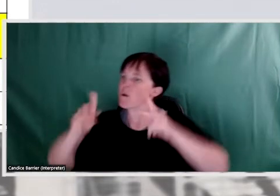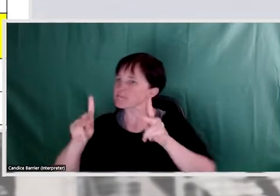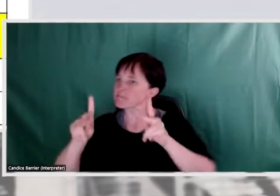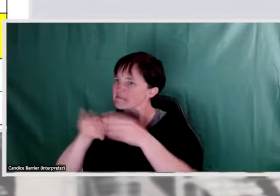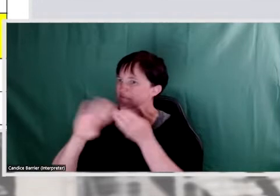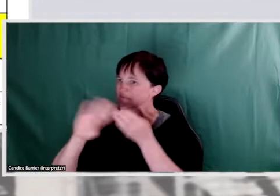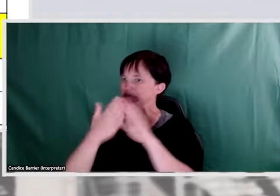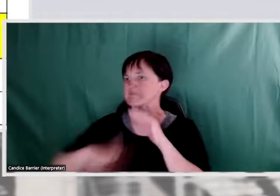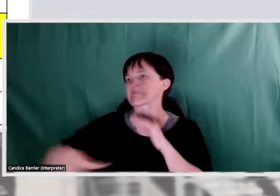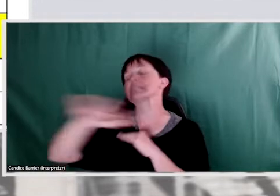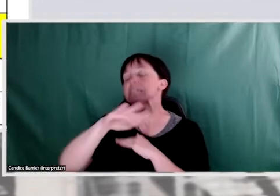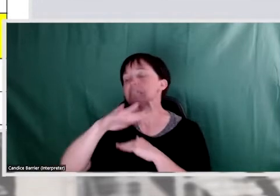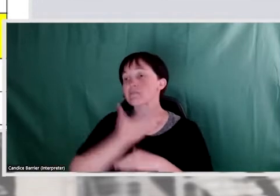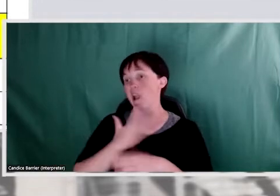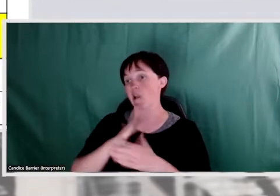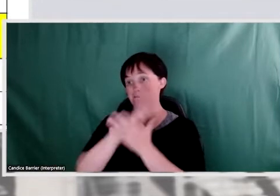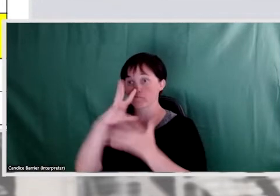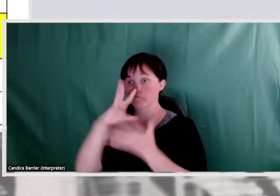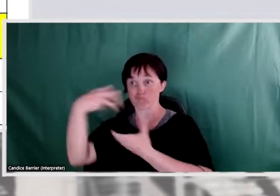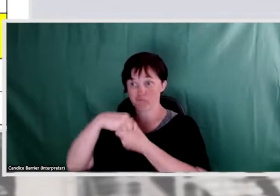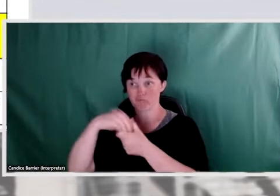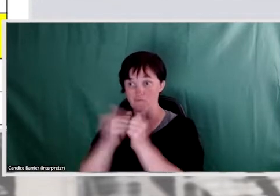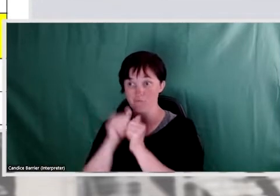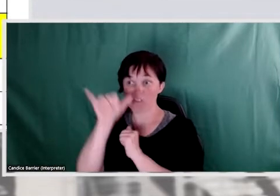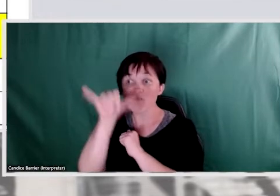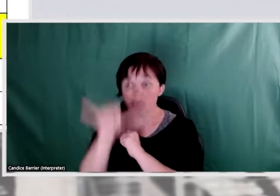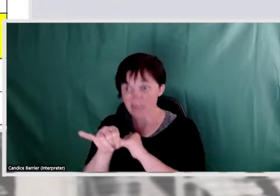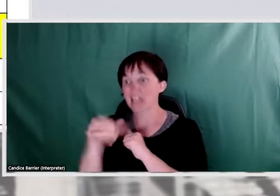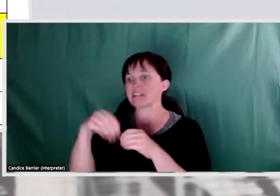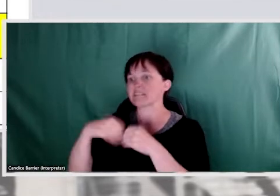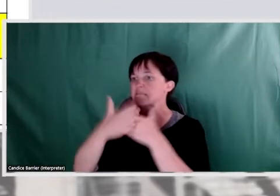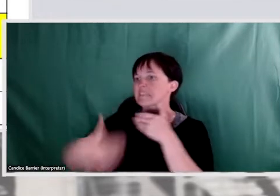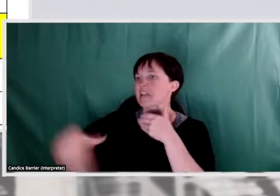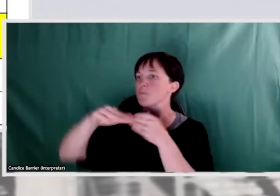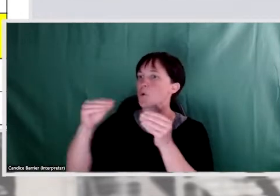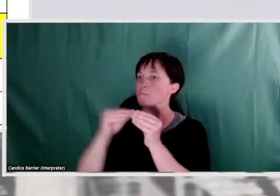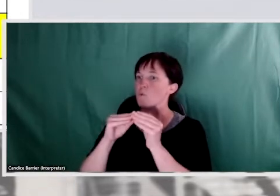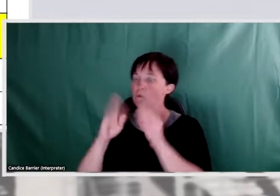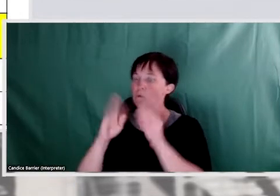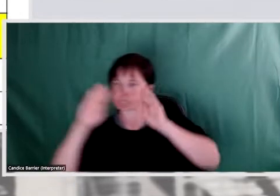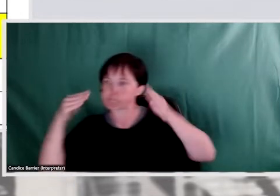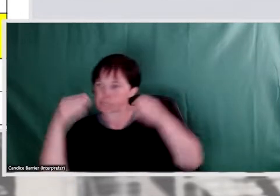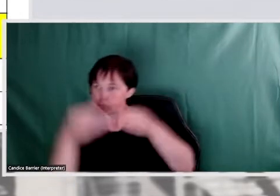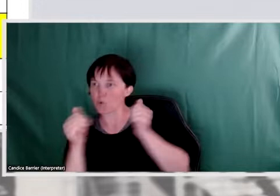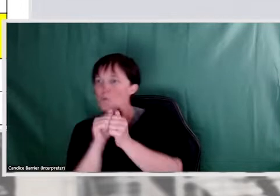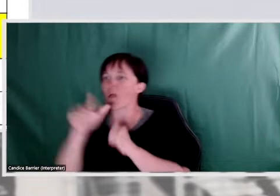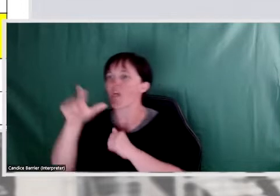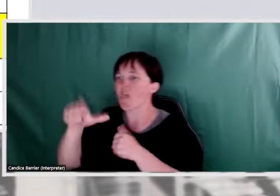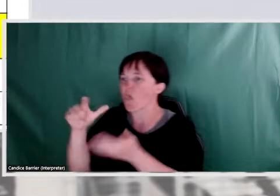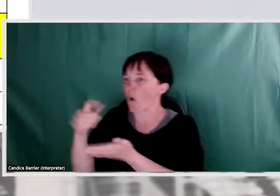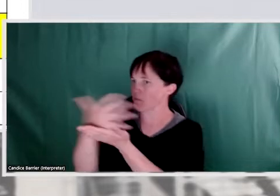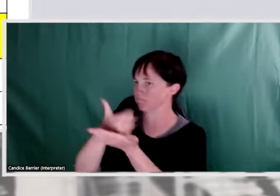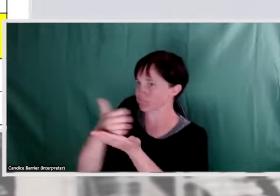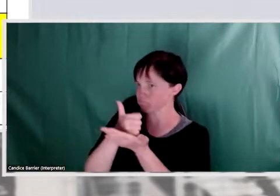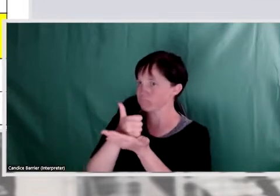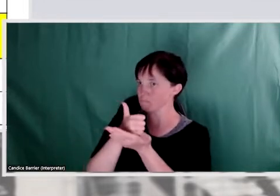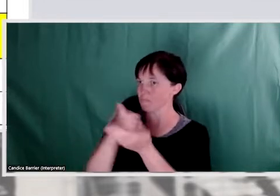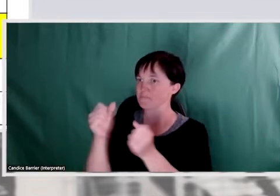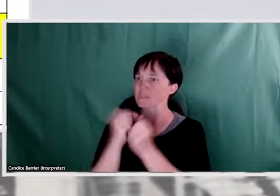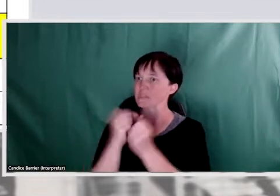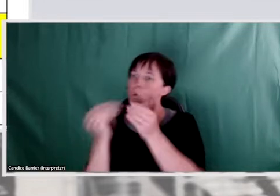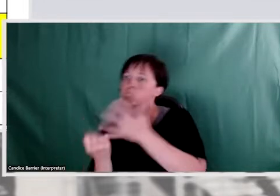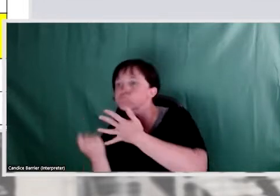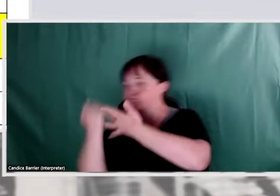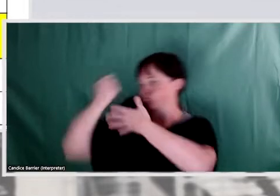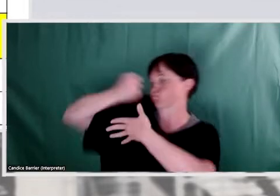our part of that is making sure that those projects that are in neighborhoods with higher concentrations of lower incomes get higher priority when it